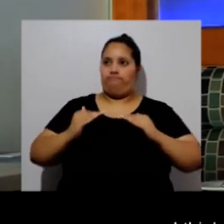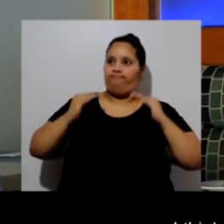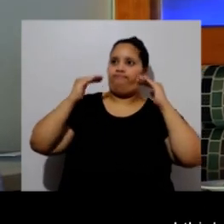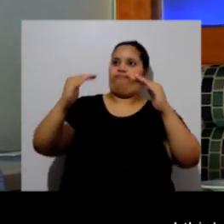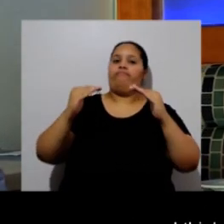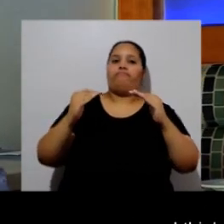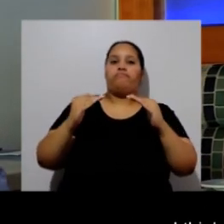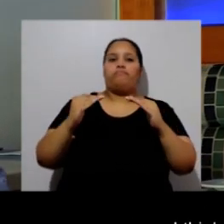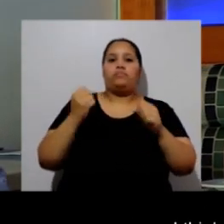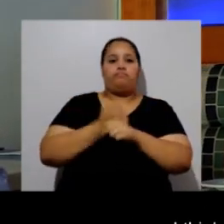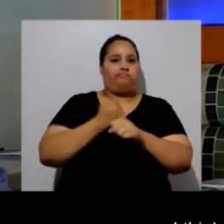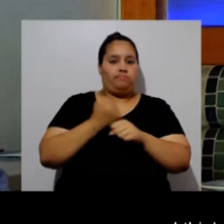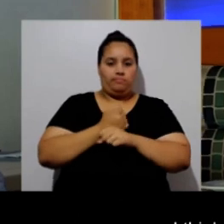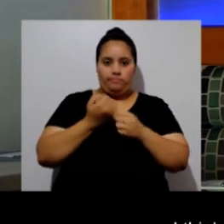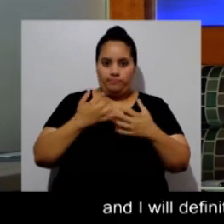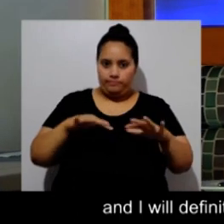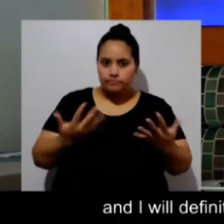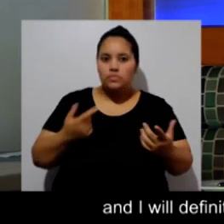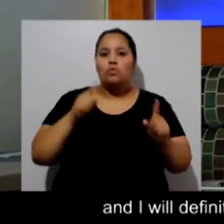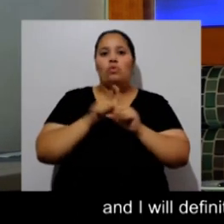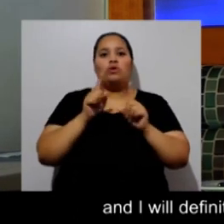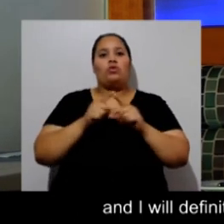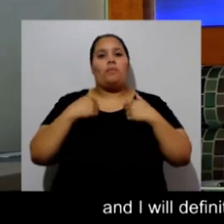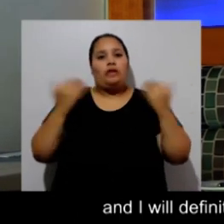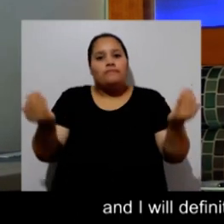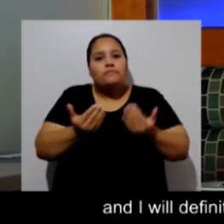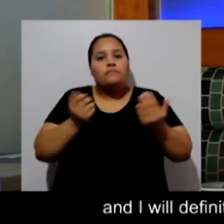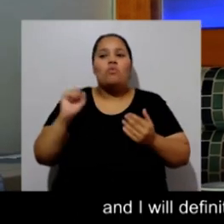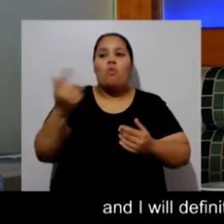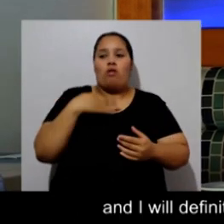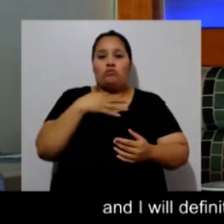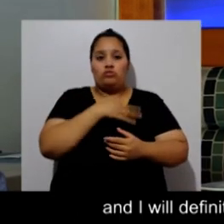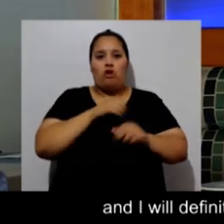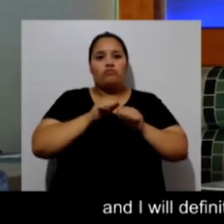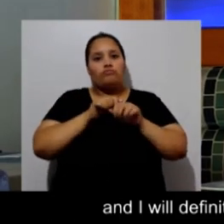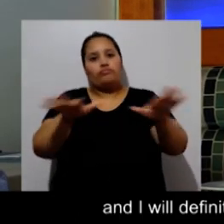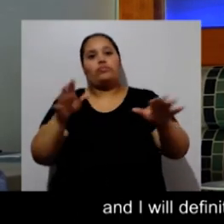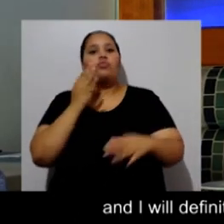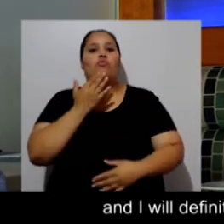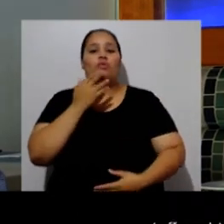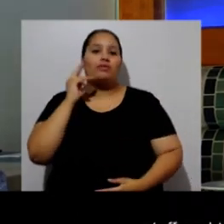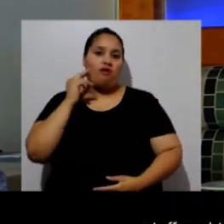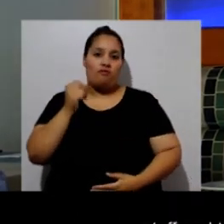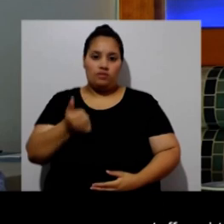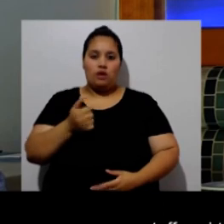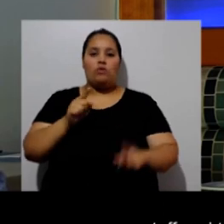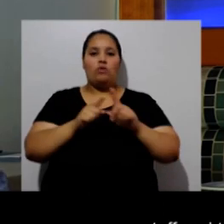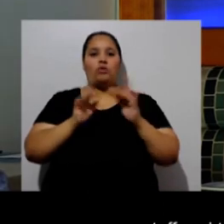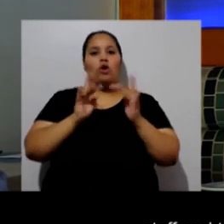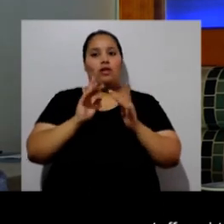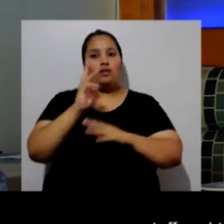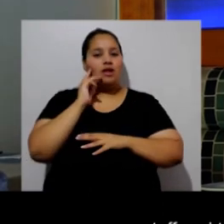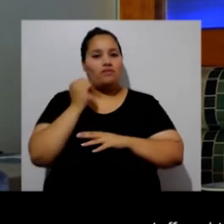think we will raise the bar of unemployment. And I will definitely encourage every staff member to reach out to DEFSA